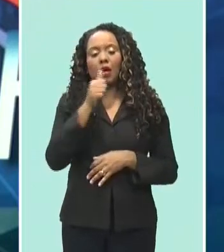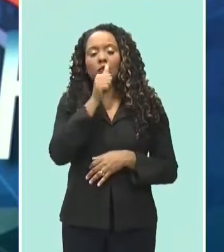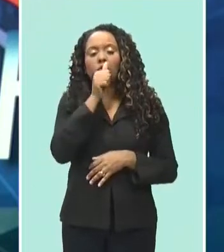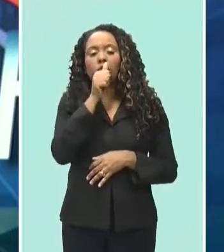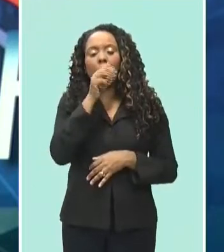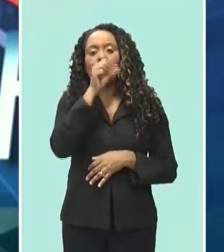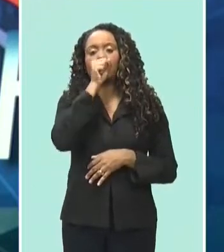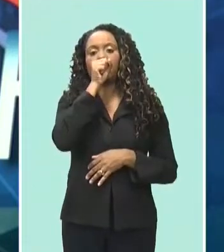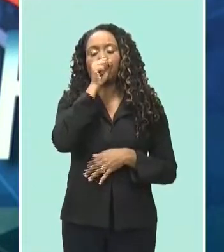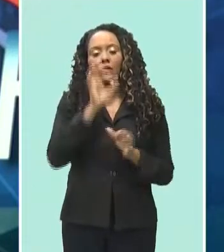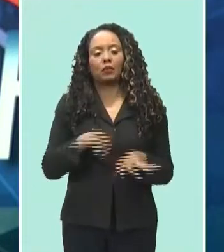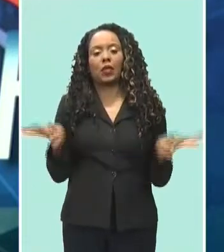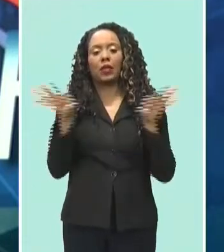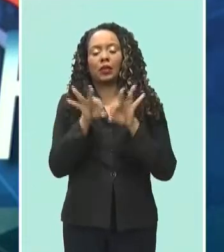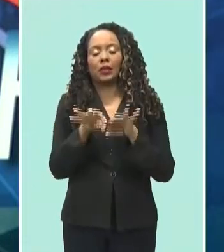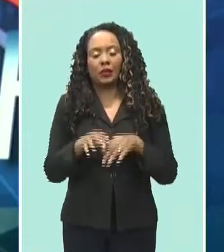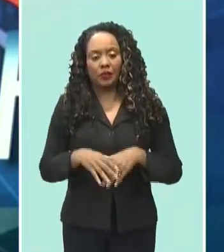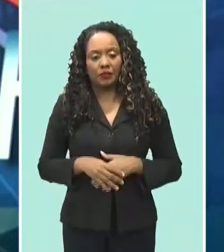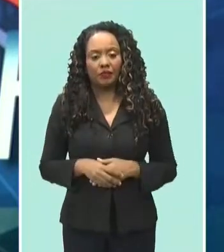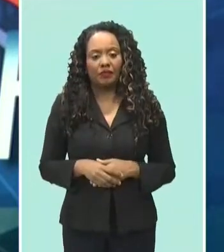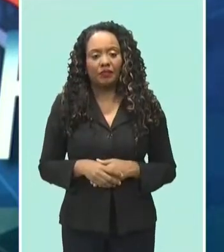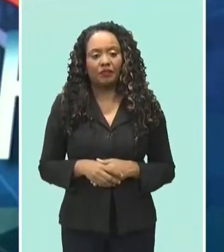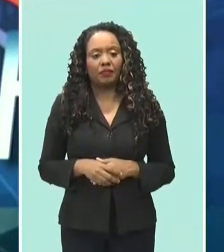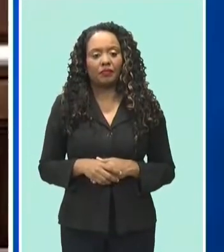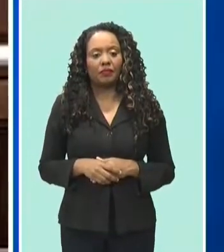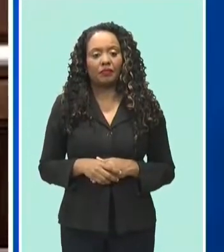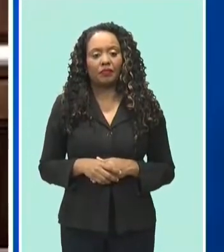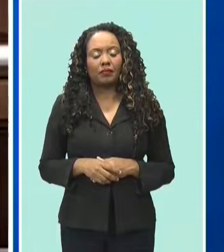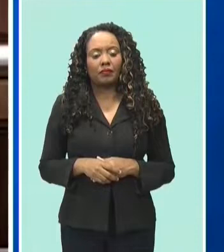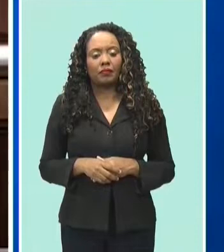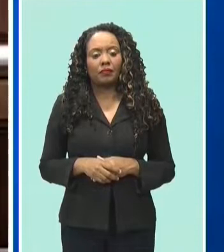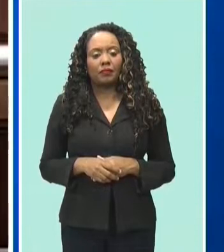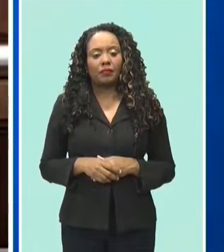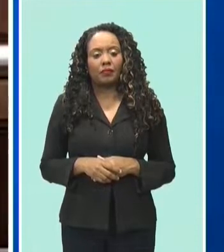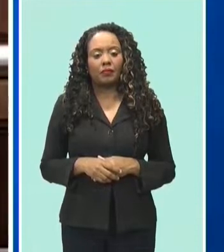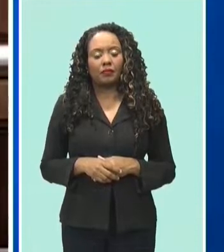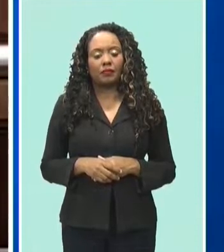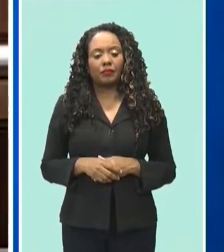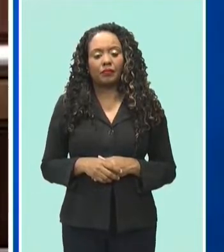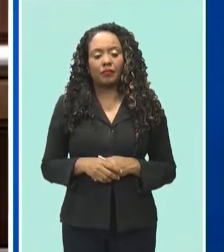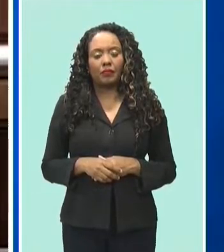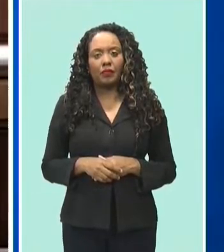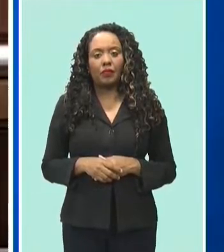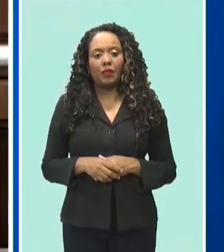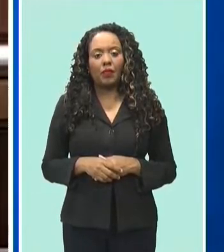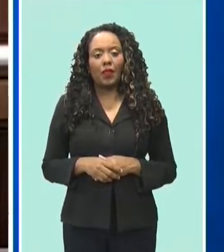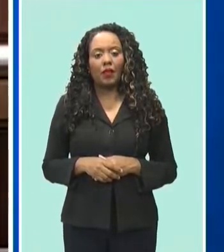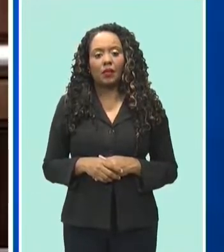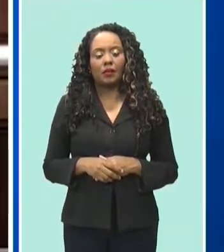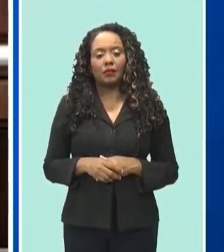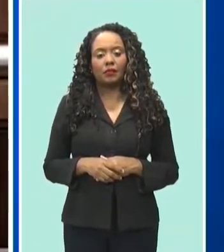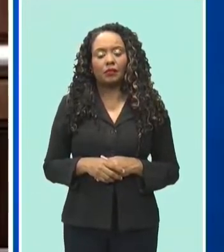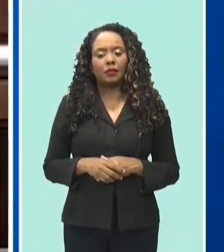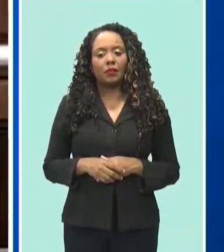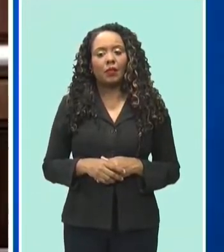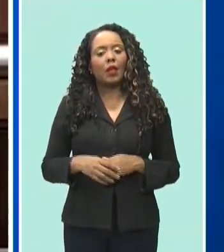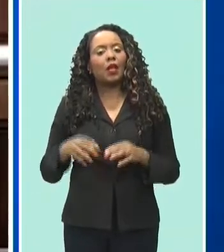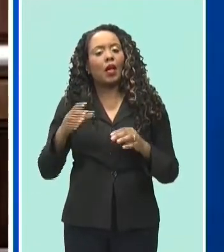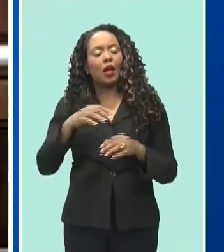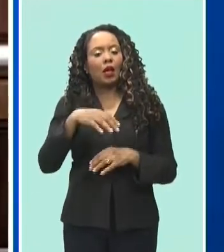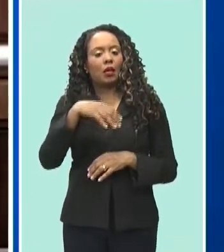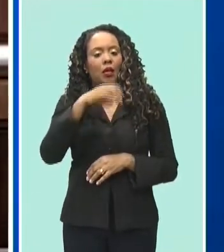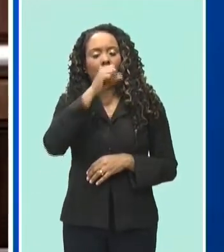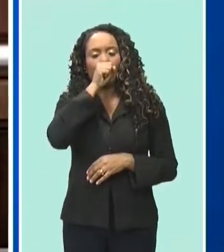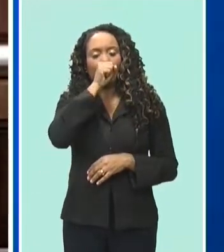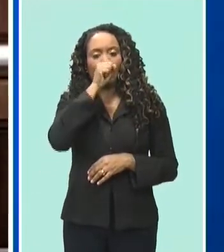where confidentiality is necessary. So that the security of health records, medical records, must